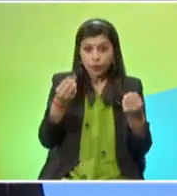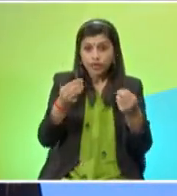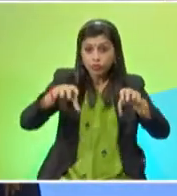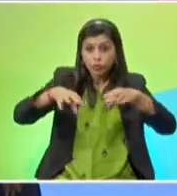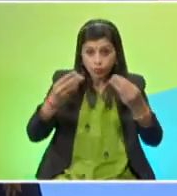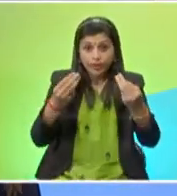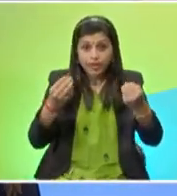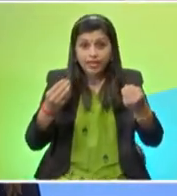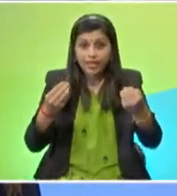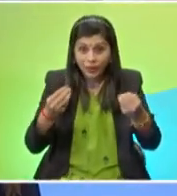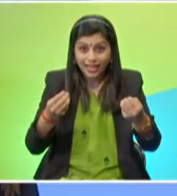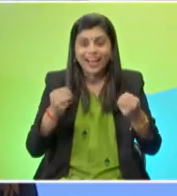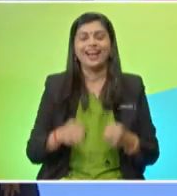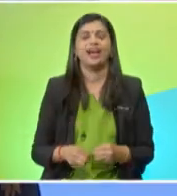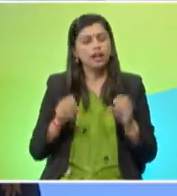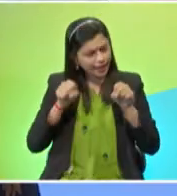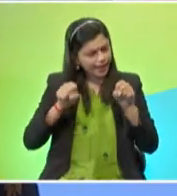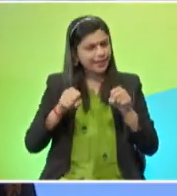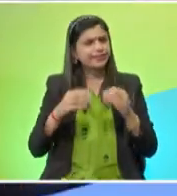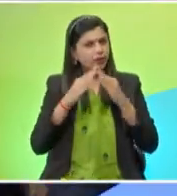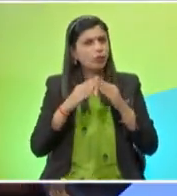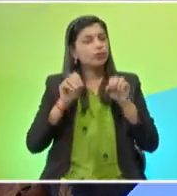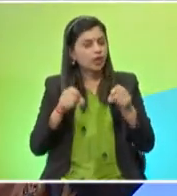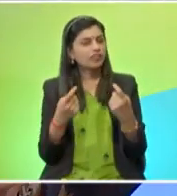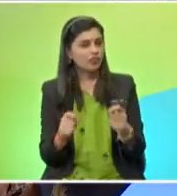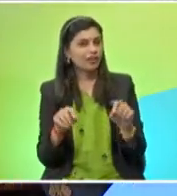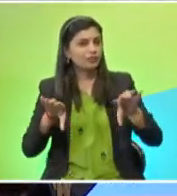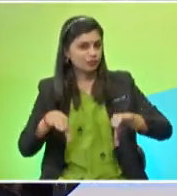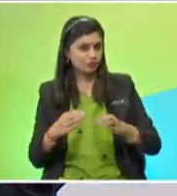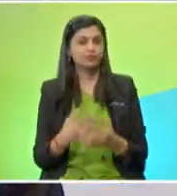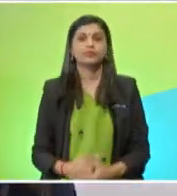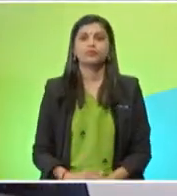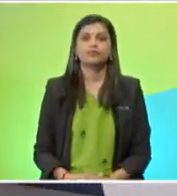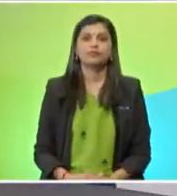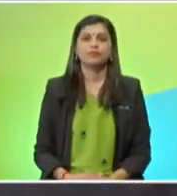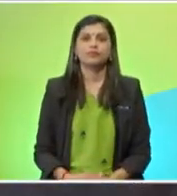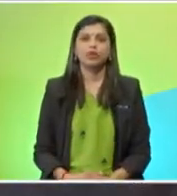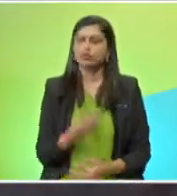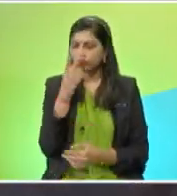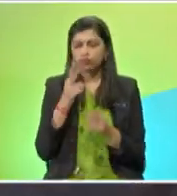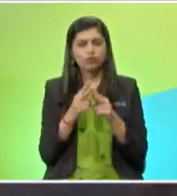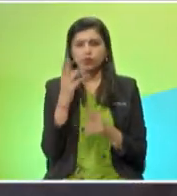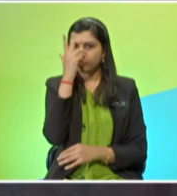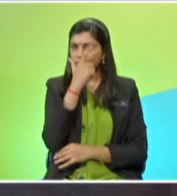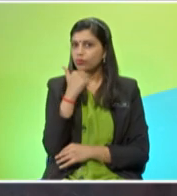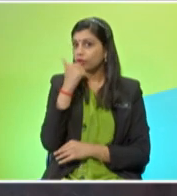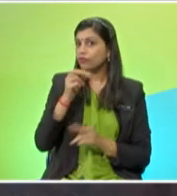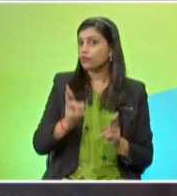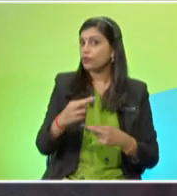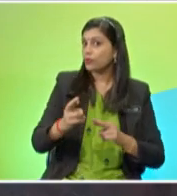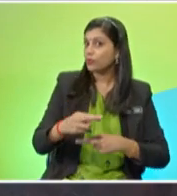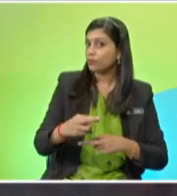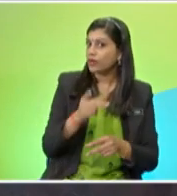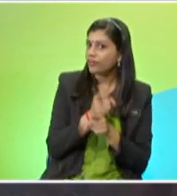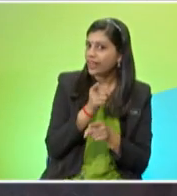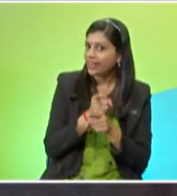own at home, okay? Okay. Those are very beautiful rooms, Teacher Kenanga. Yeah, and then